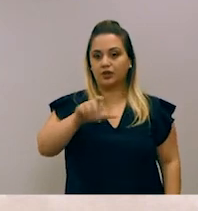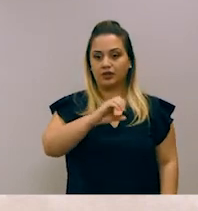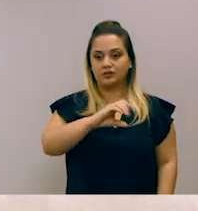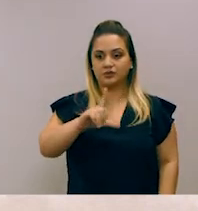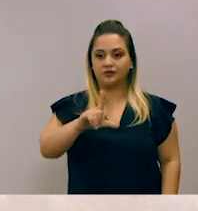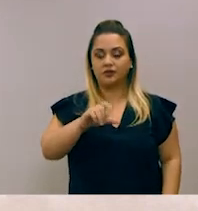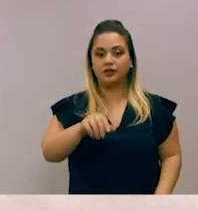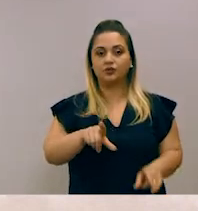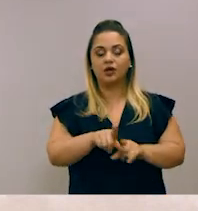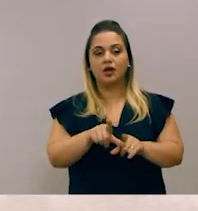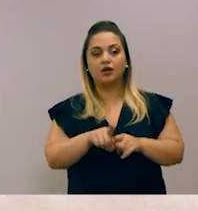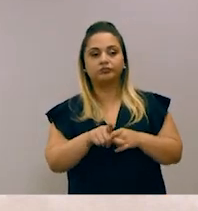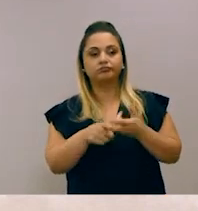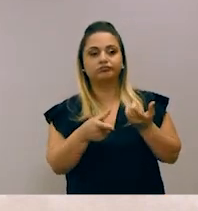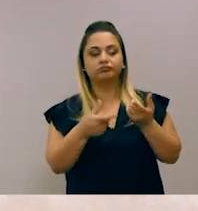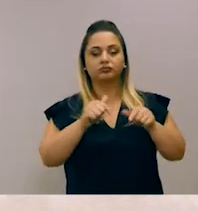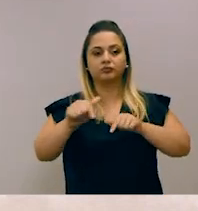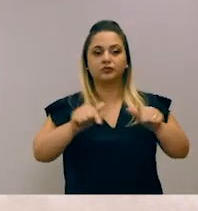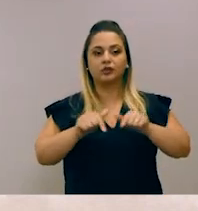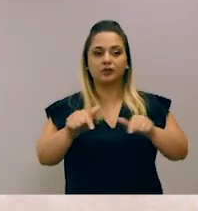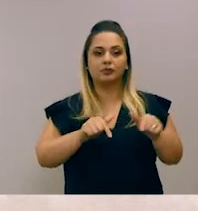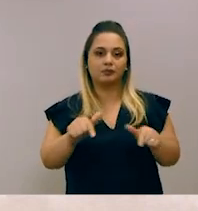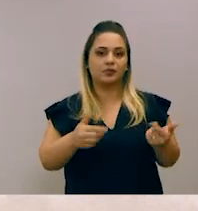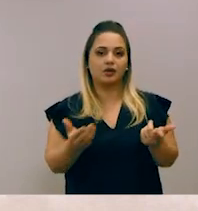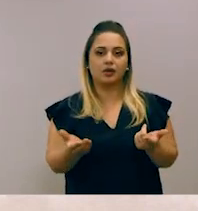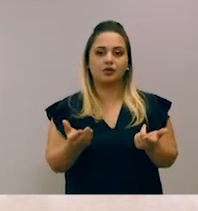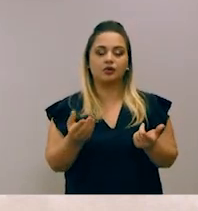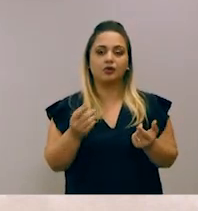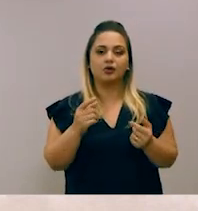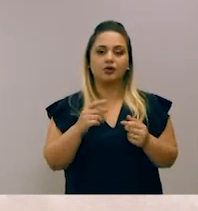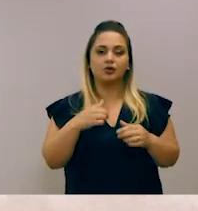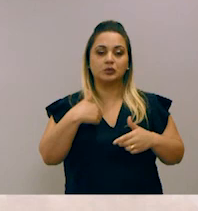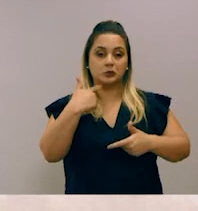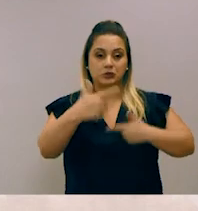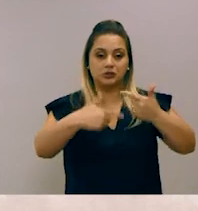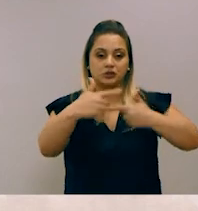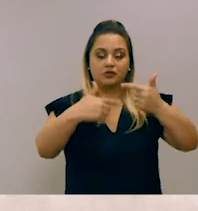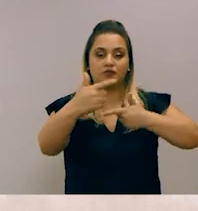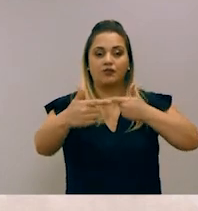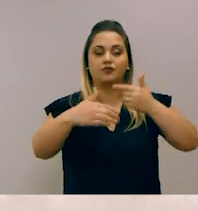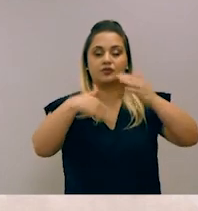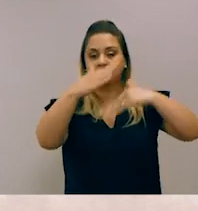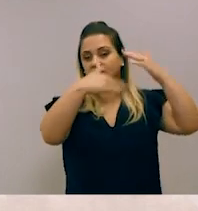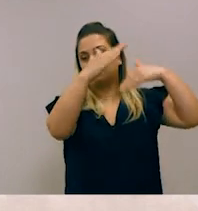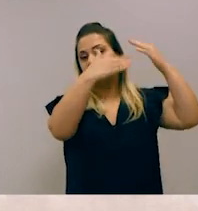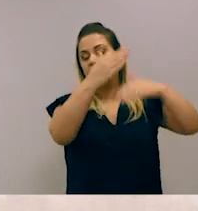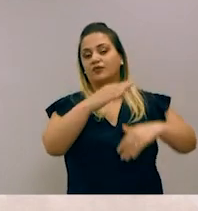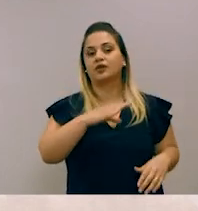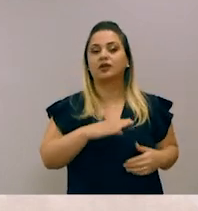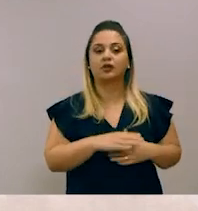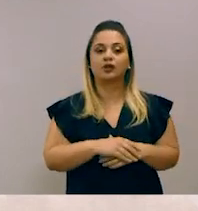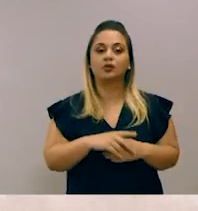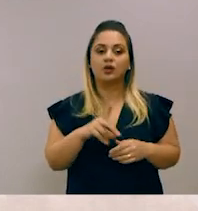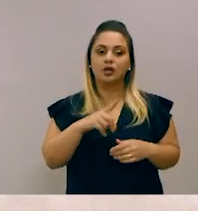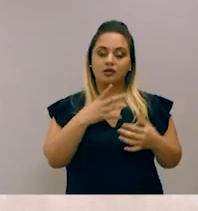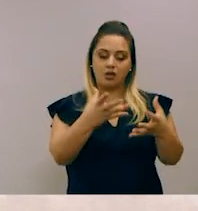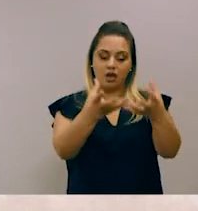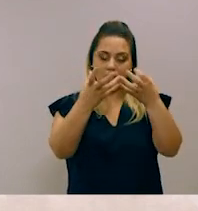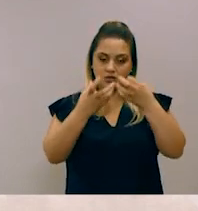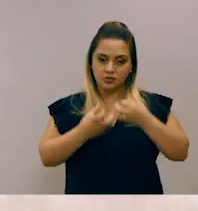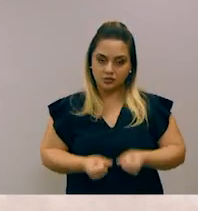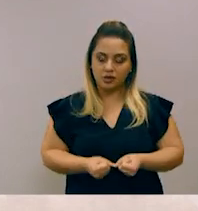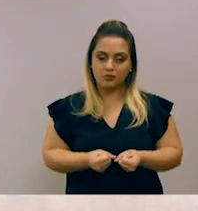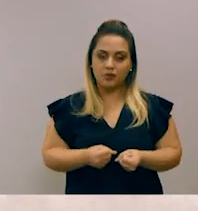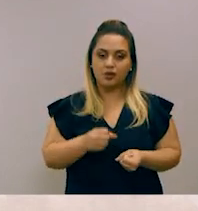The classifier is a REST service developed in Python. It